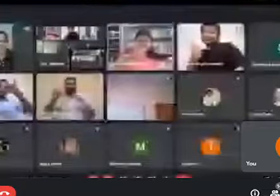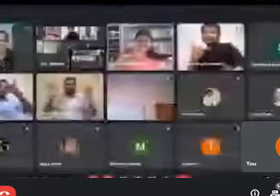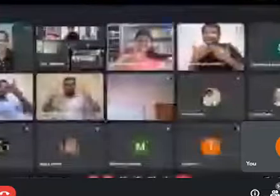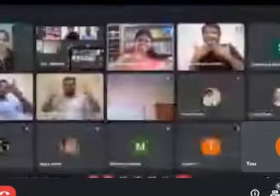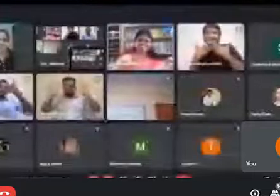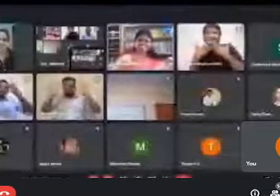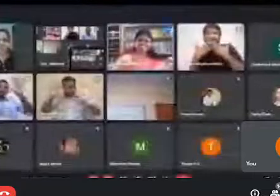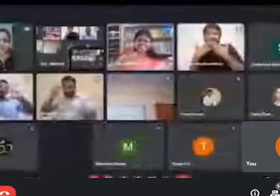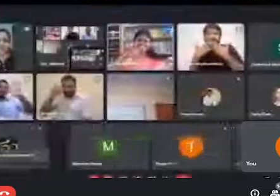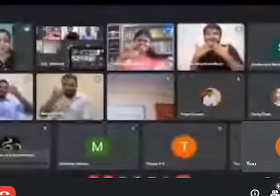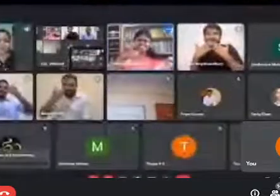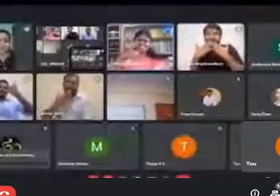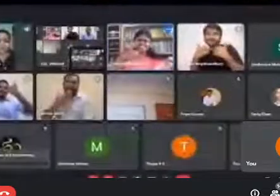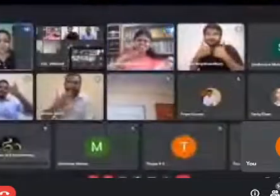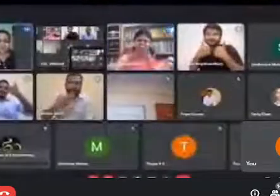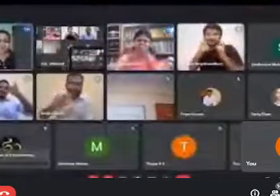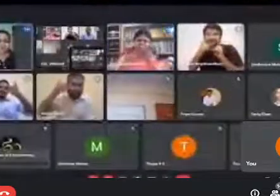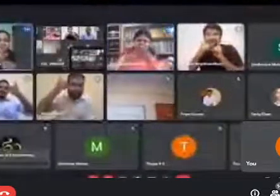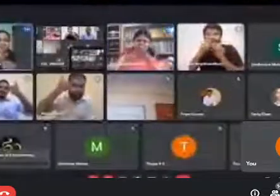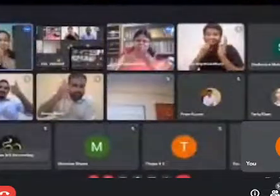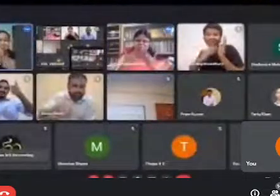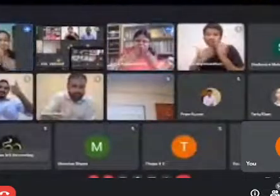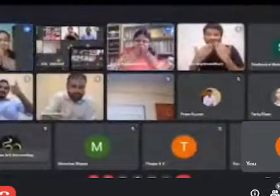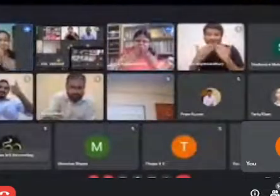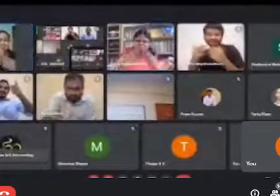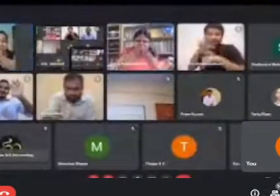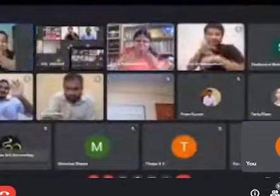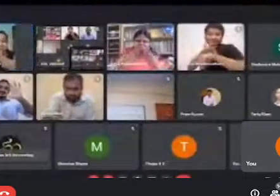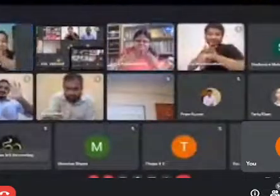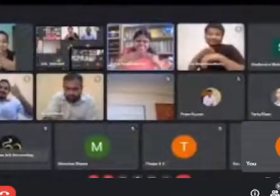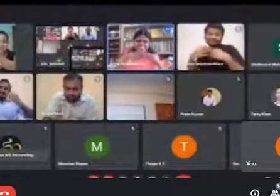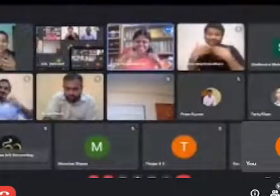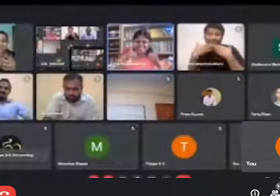Bye, bye, ma'am. Thank you. Bye.